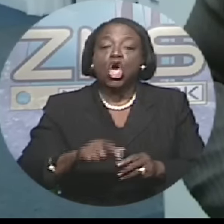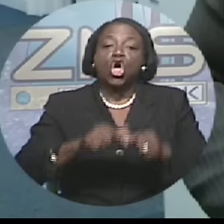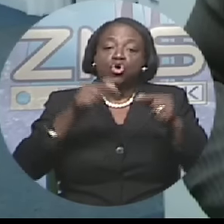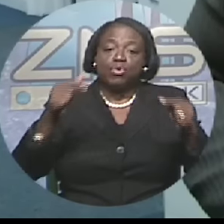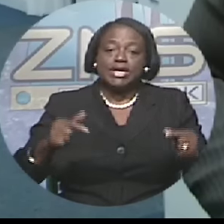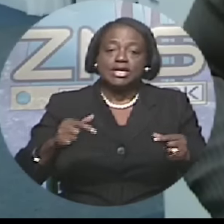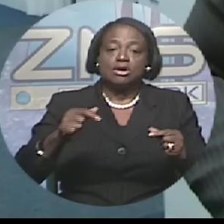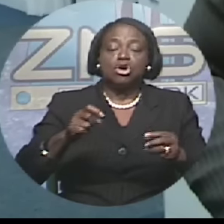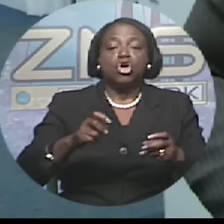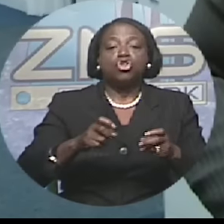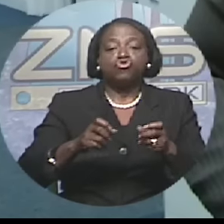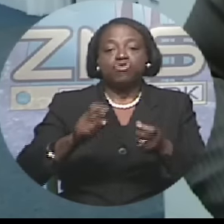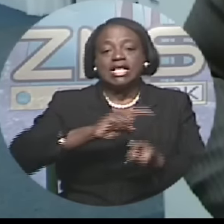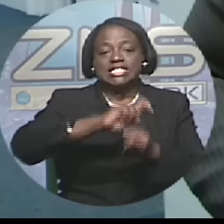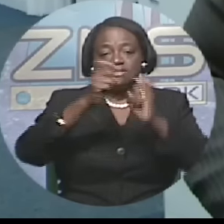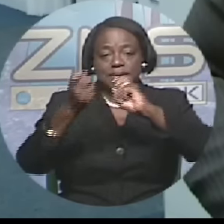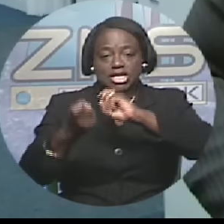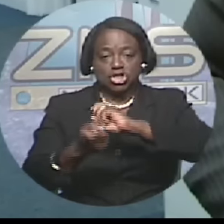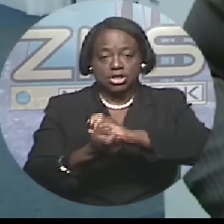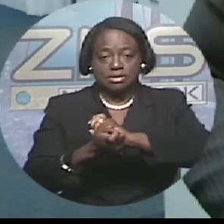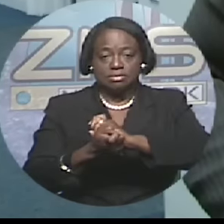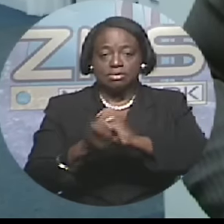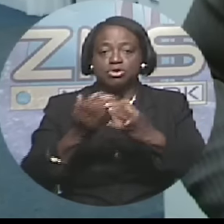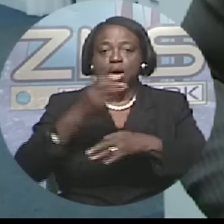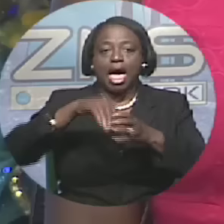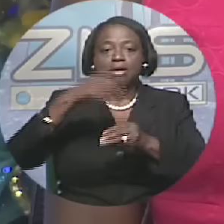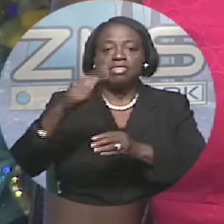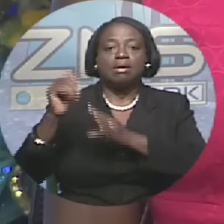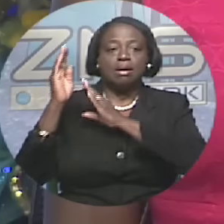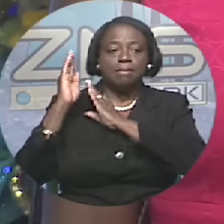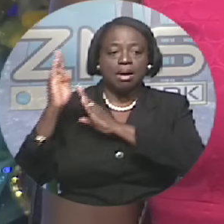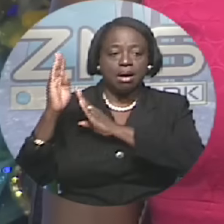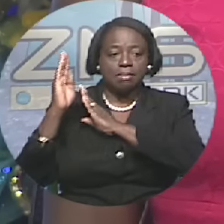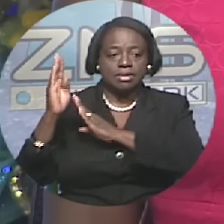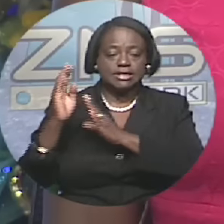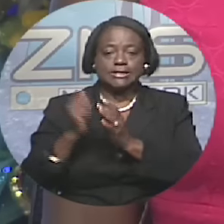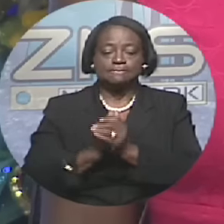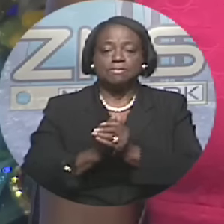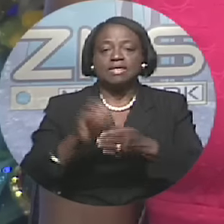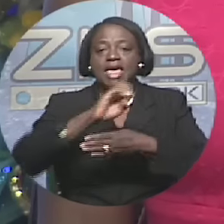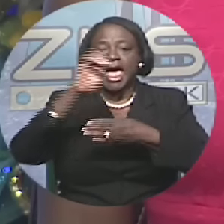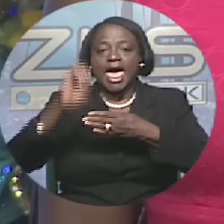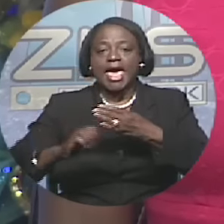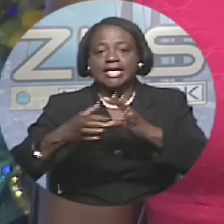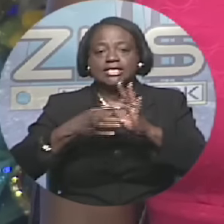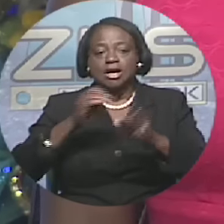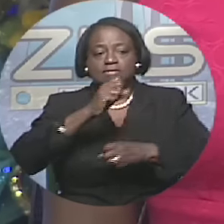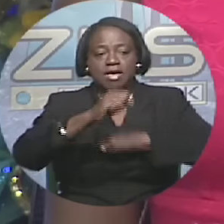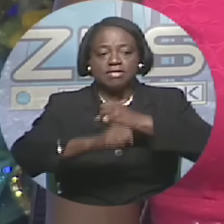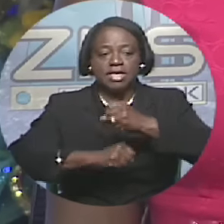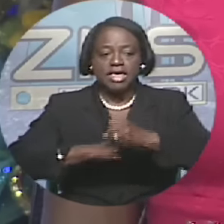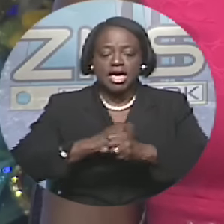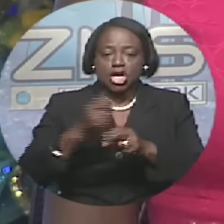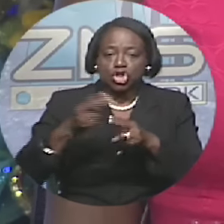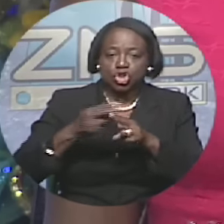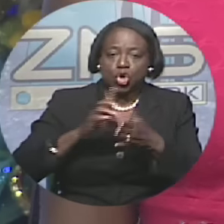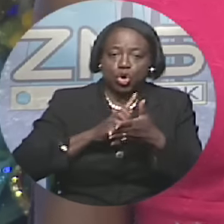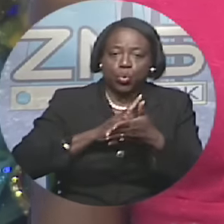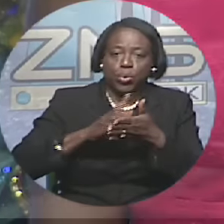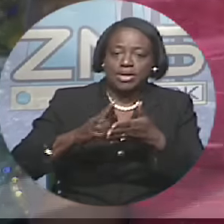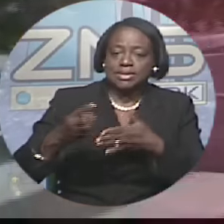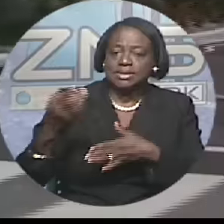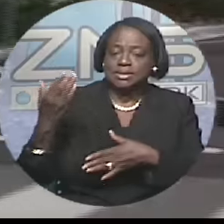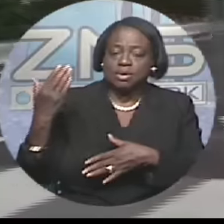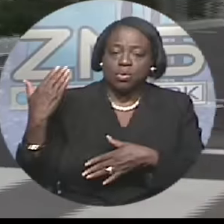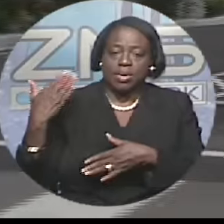public sector. Clint Watson, ZNS Network News. With the end of the year just a few short weeks away, Prime Minister the